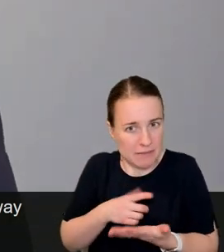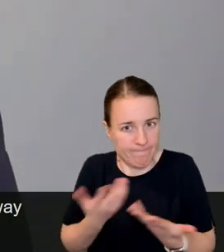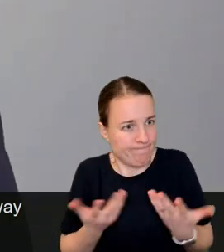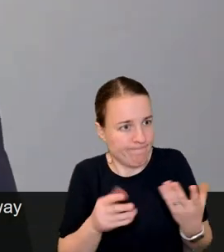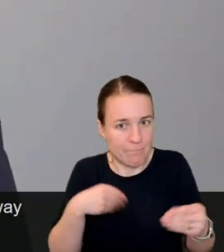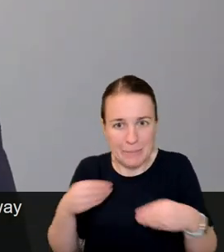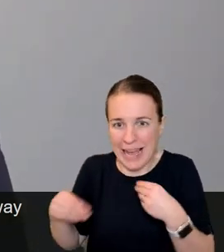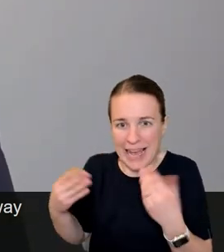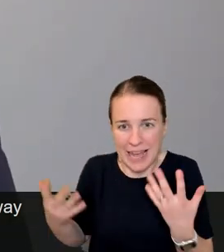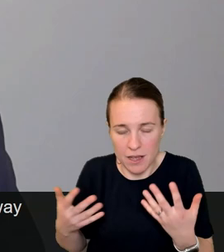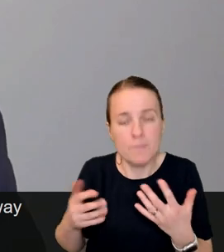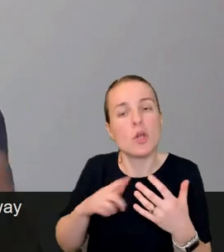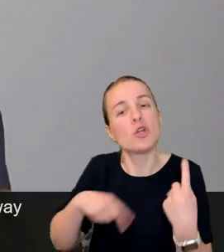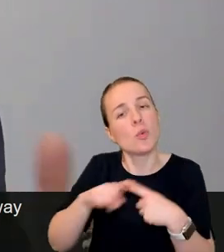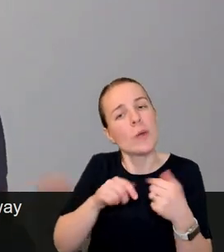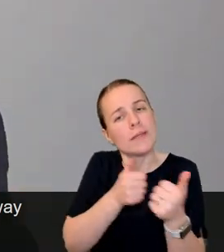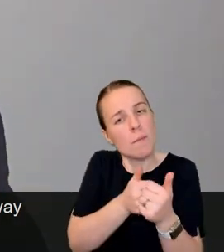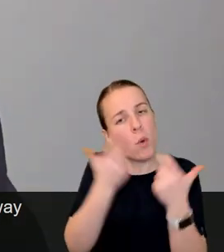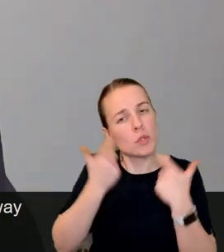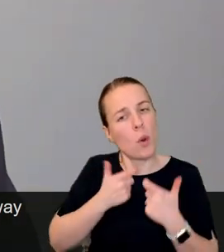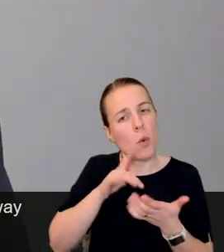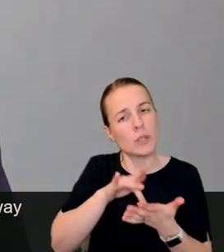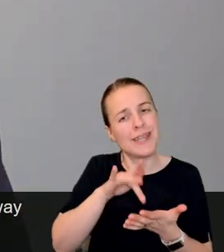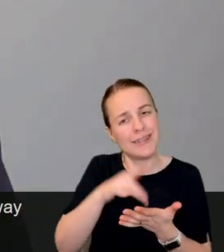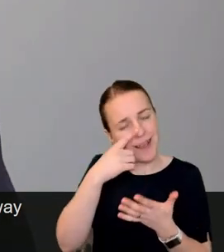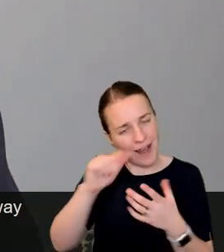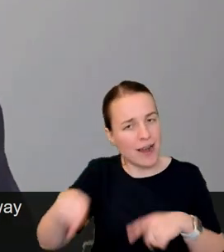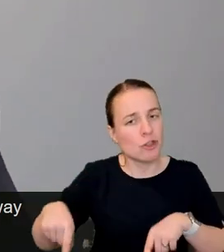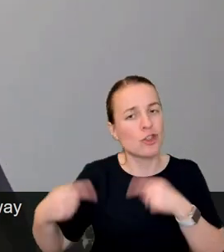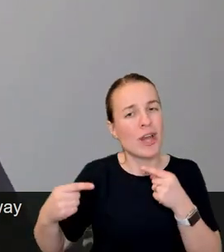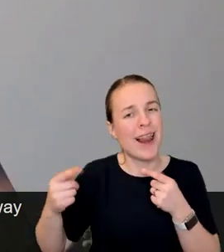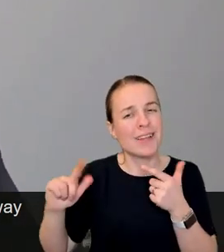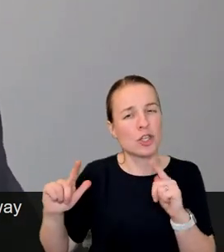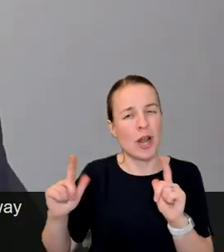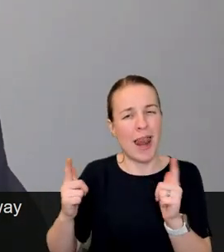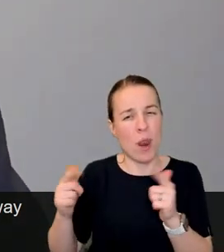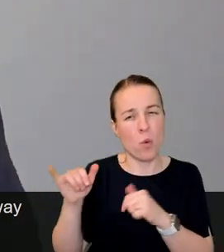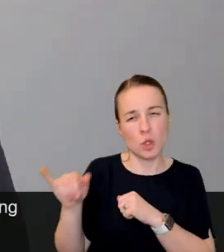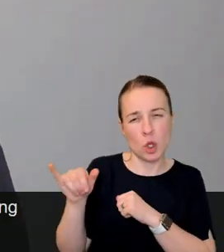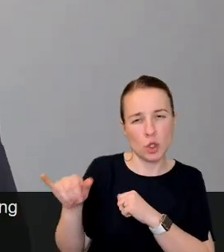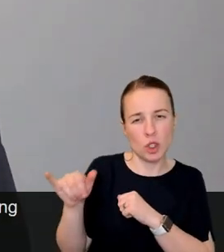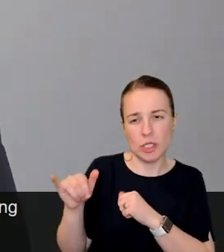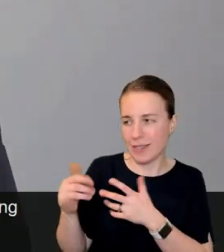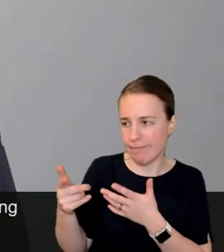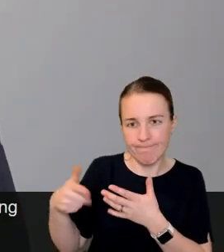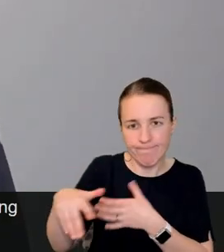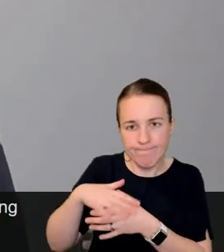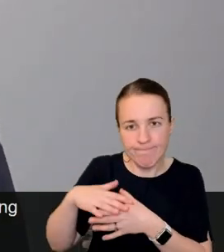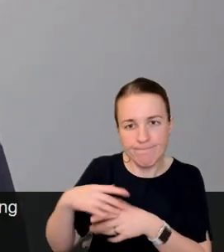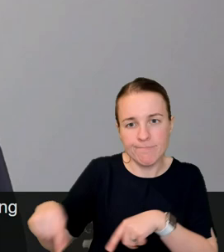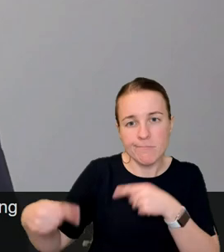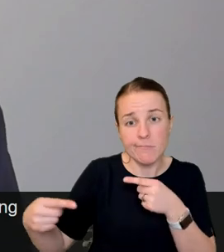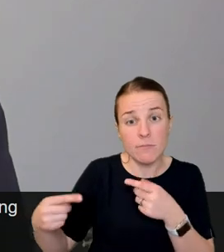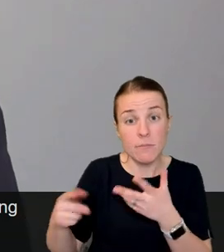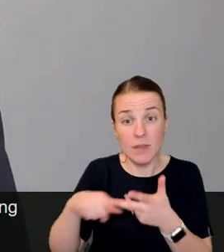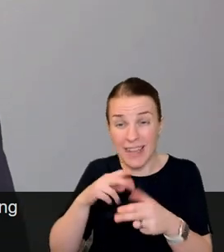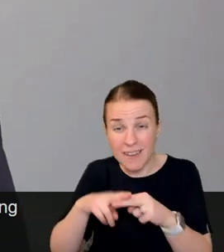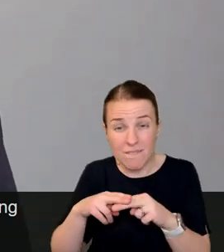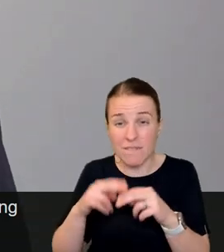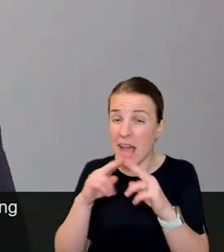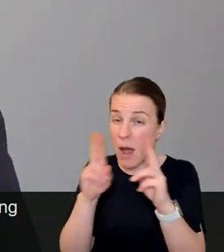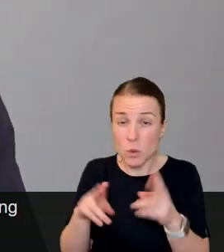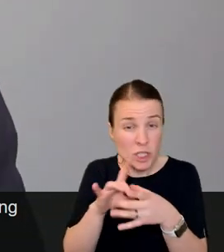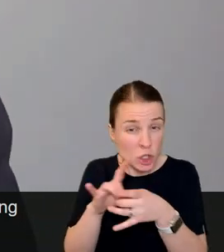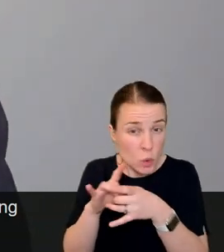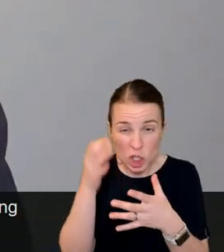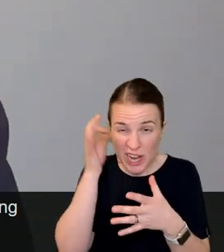going to bring court challenges to hold to account these dodgy landlords, even if it is a council or a housing association.